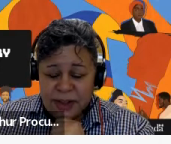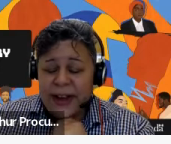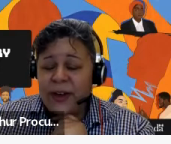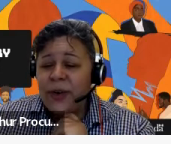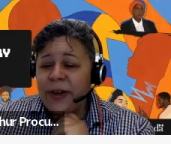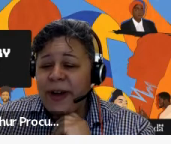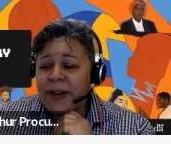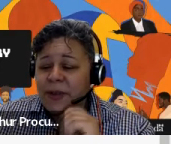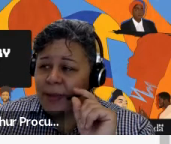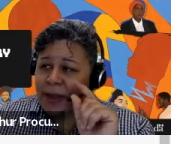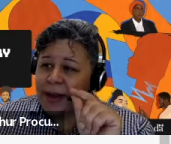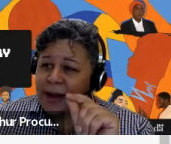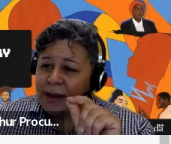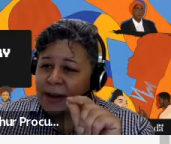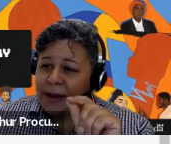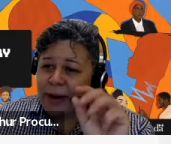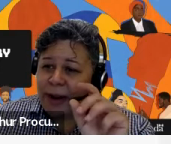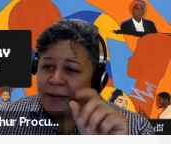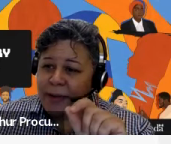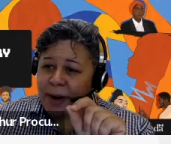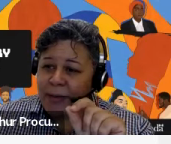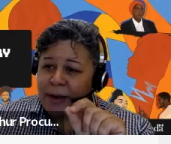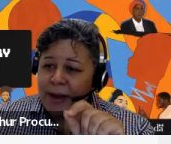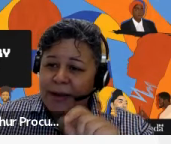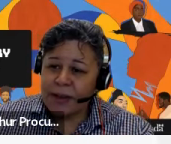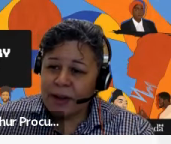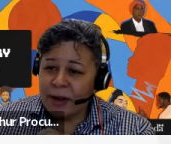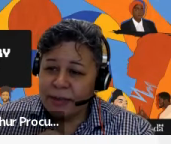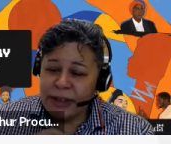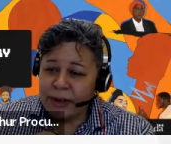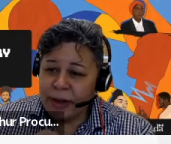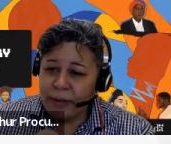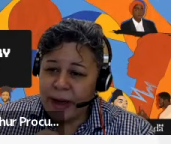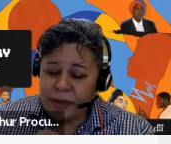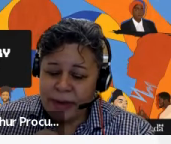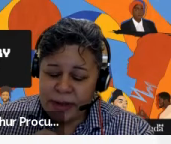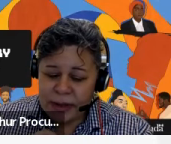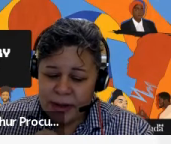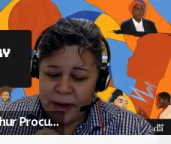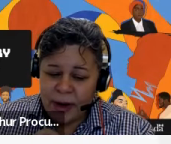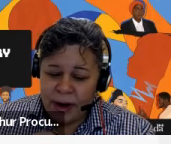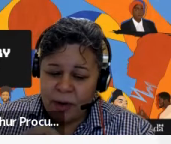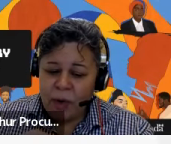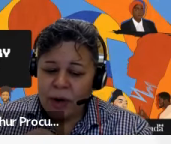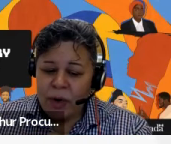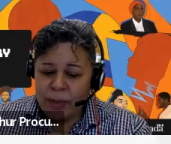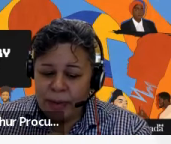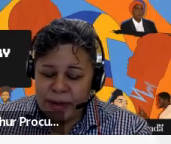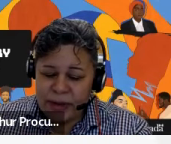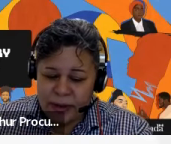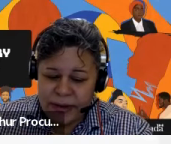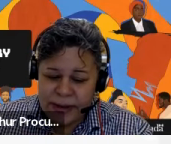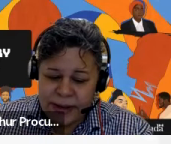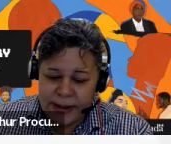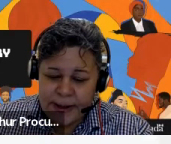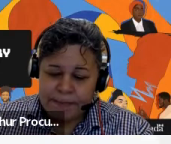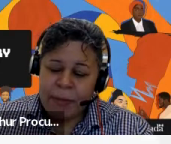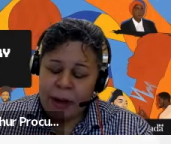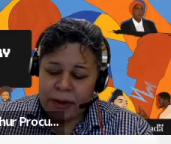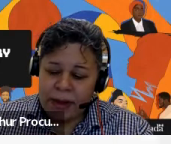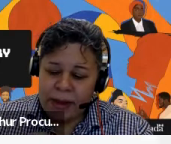And to let you know in advance, what I'm thinking is we have a department that's called Material Management or Corporate